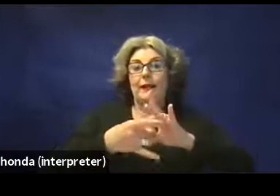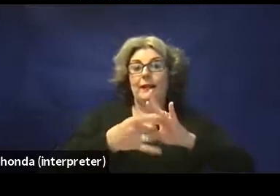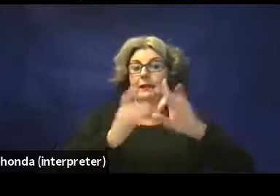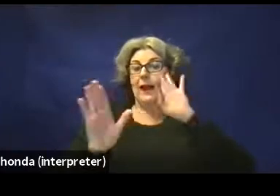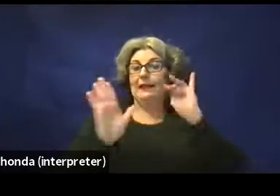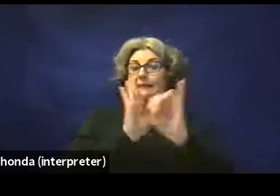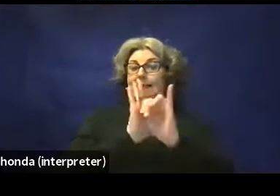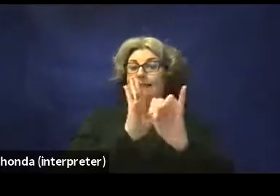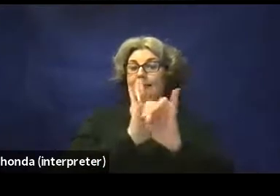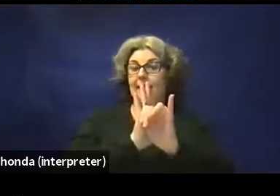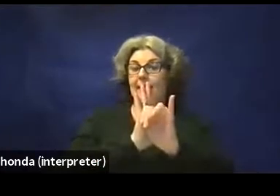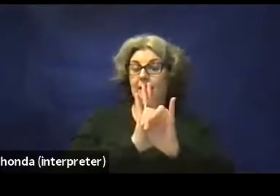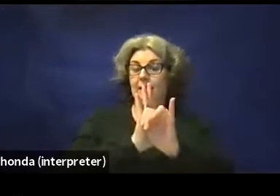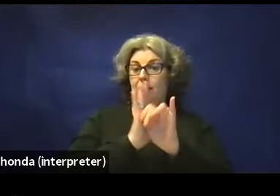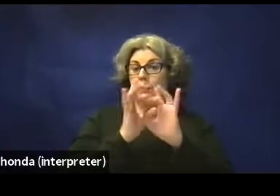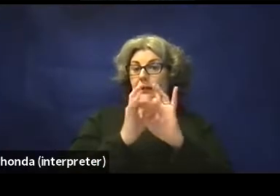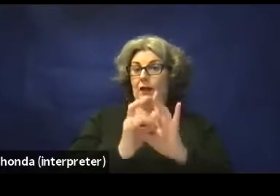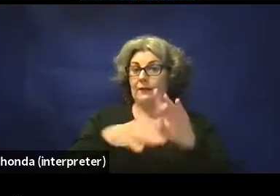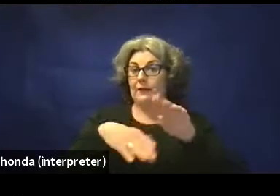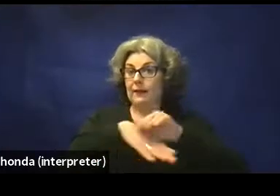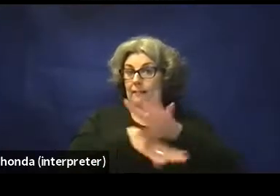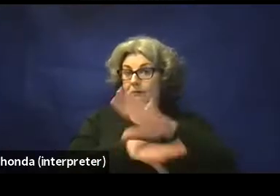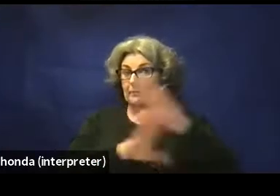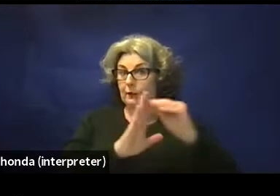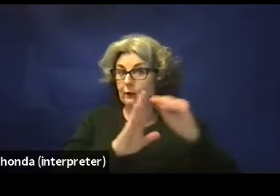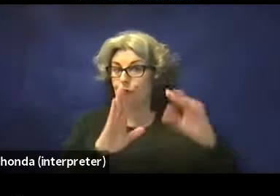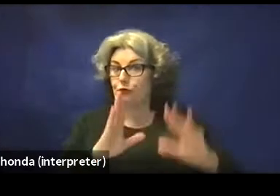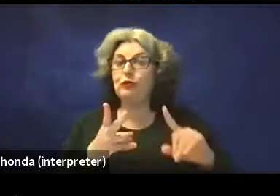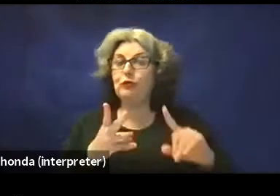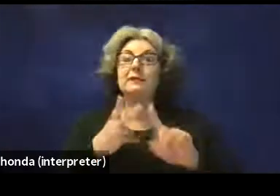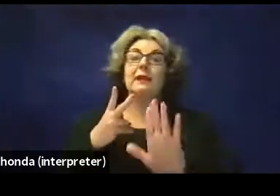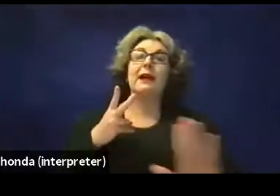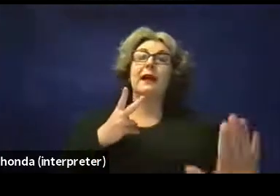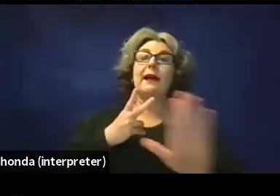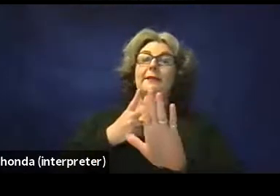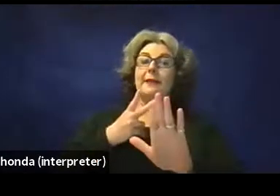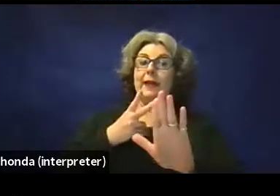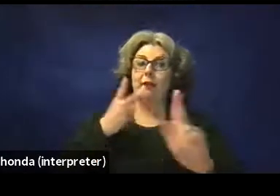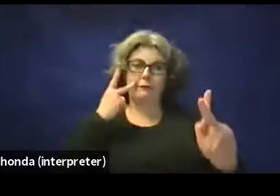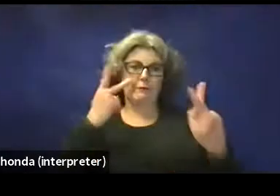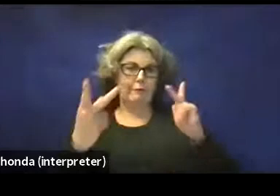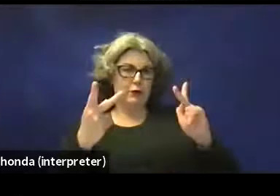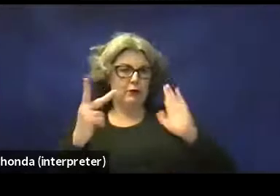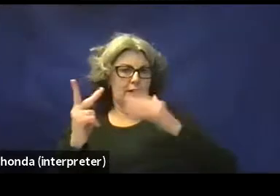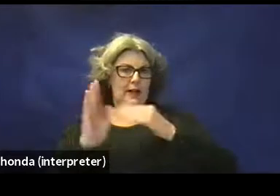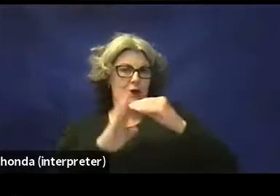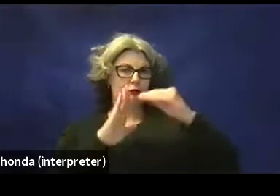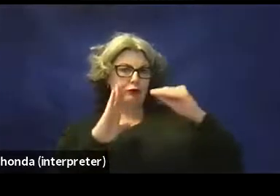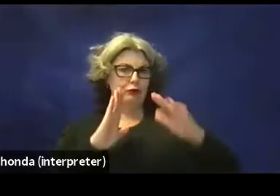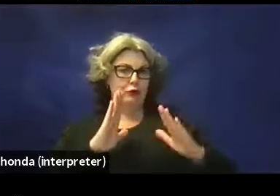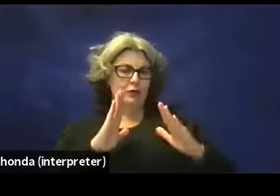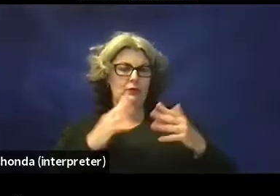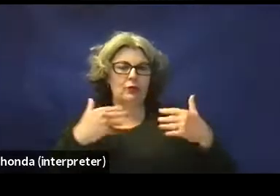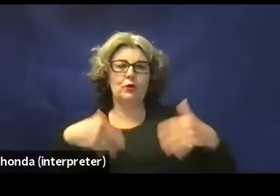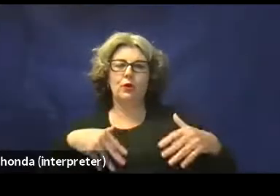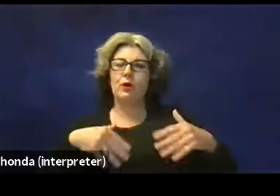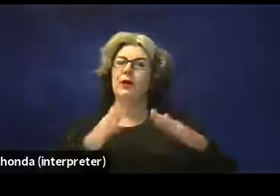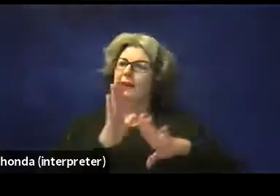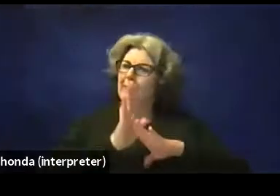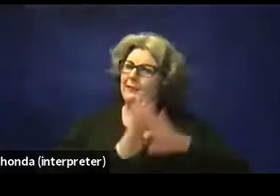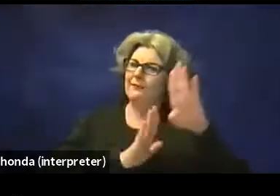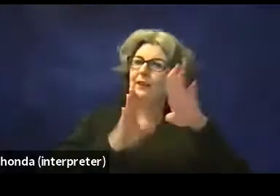the impact that it actually has on our students and how they're treated and viewed, it just creates